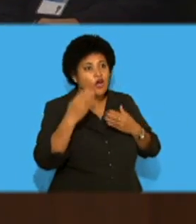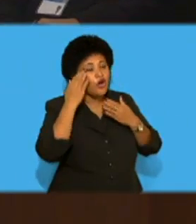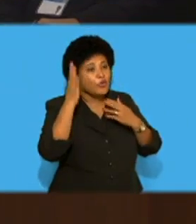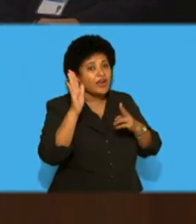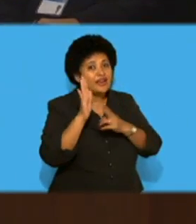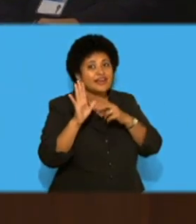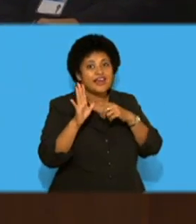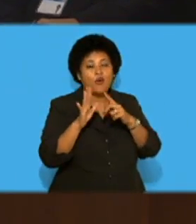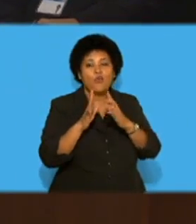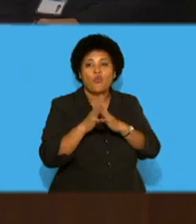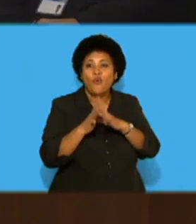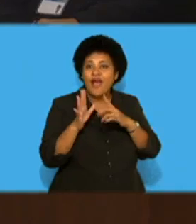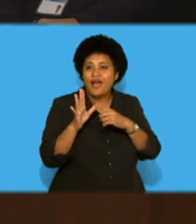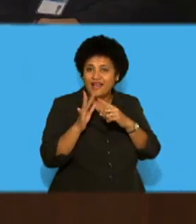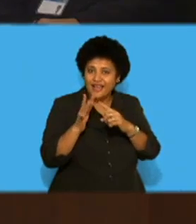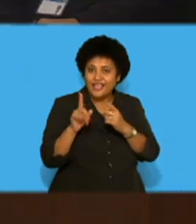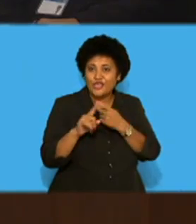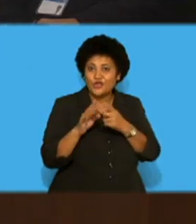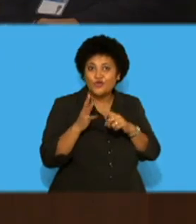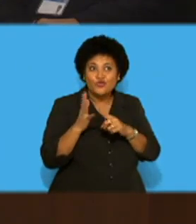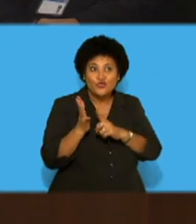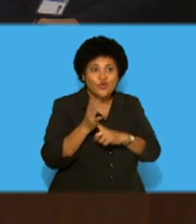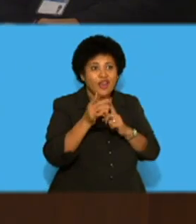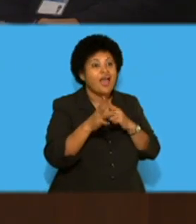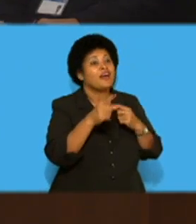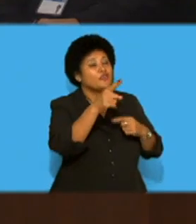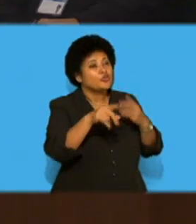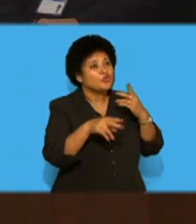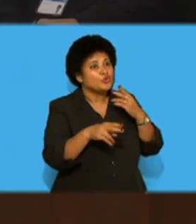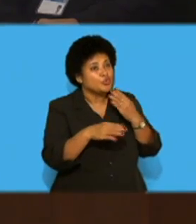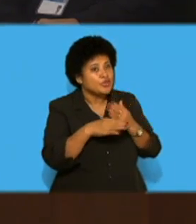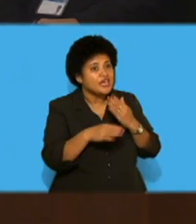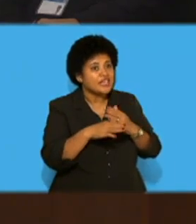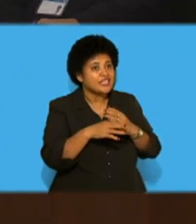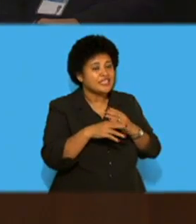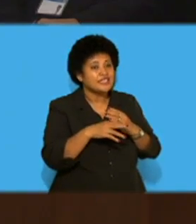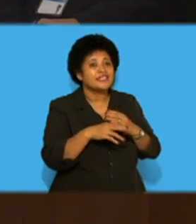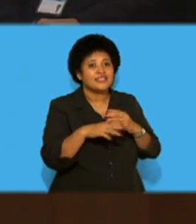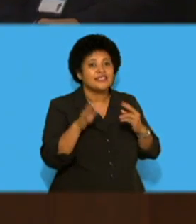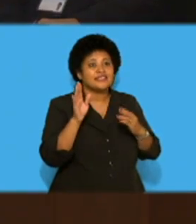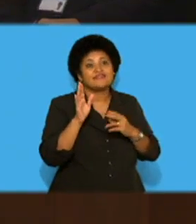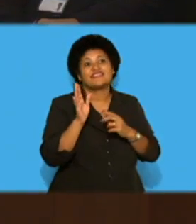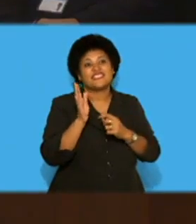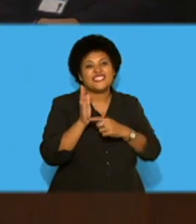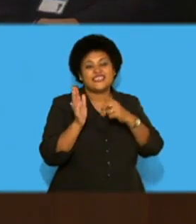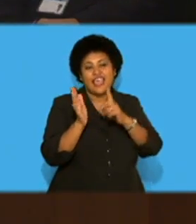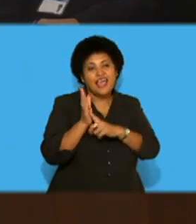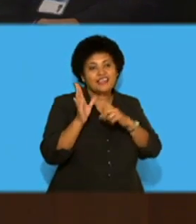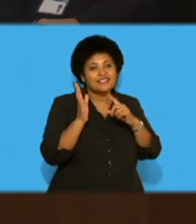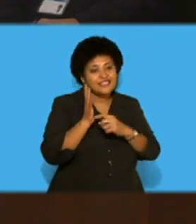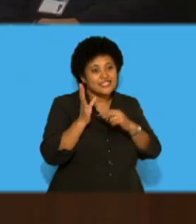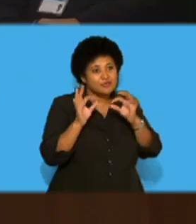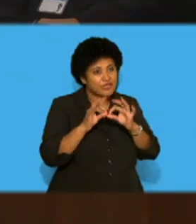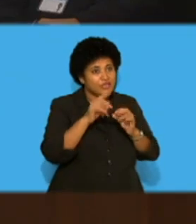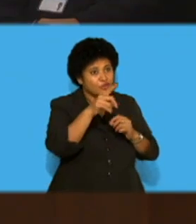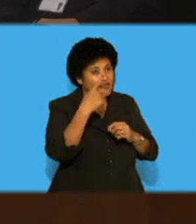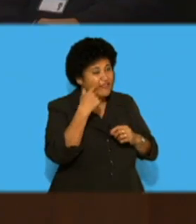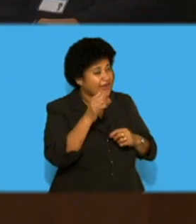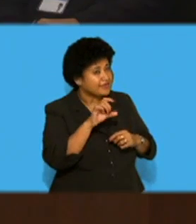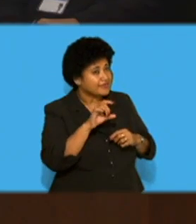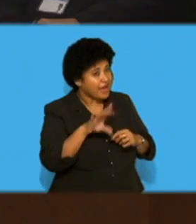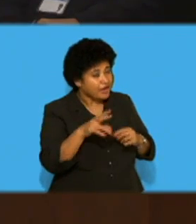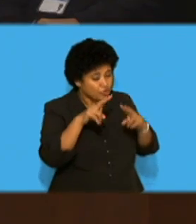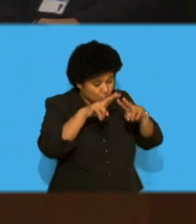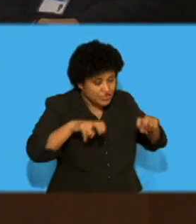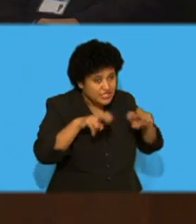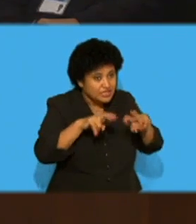was at TLTB. Did he ever find out? Did he ever find out what the farmers went through when you went around with the former CEO of